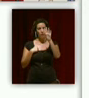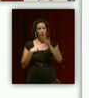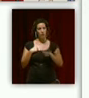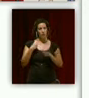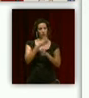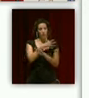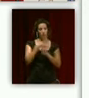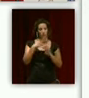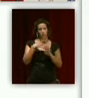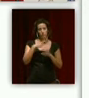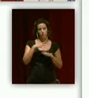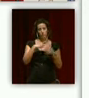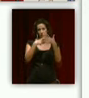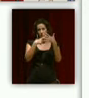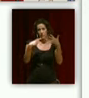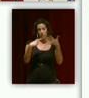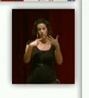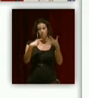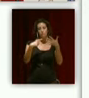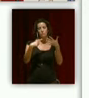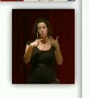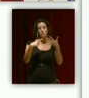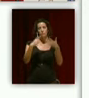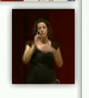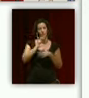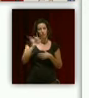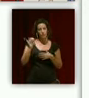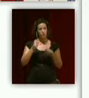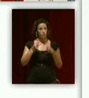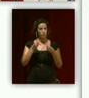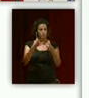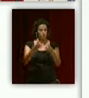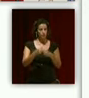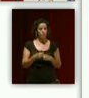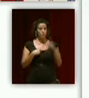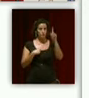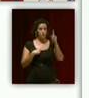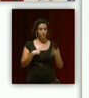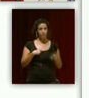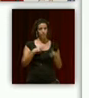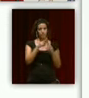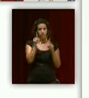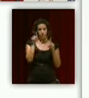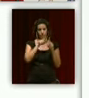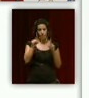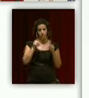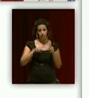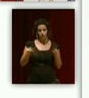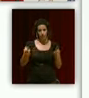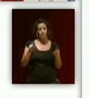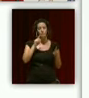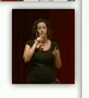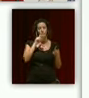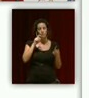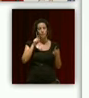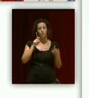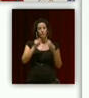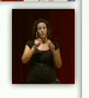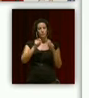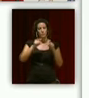a starting matrix, which is the one that we can see on the image. It has 6 columns for different character types